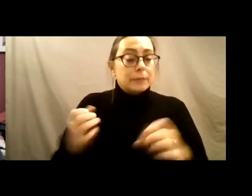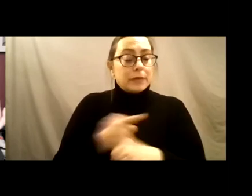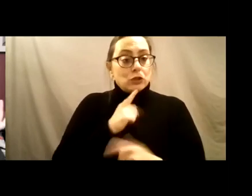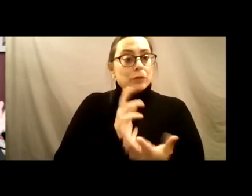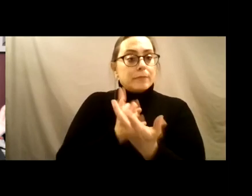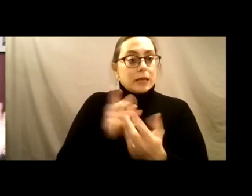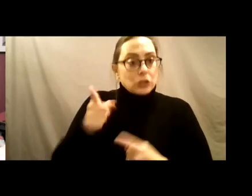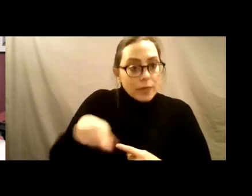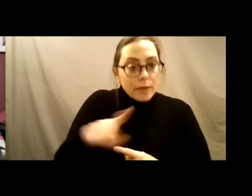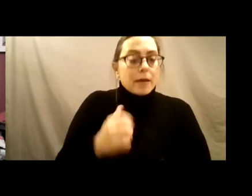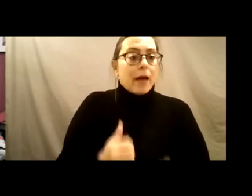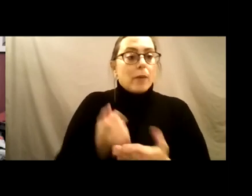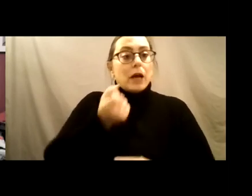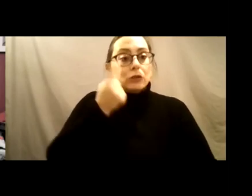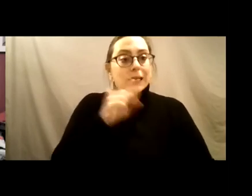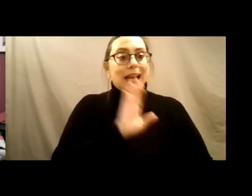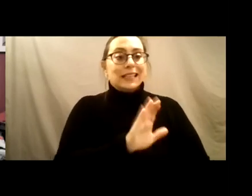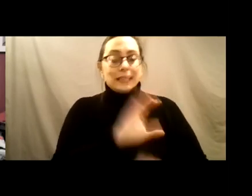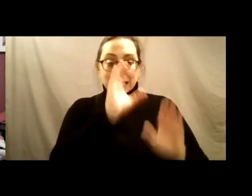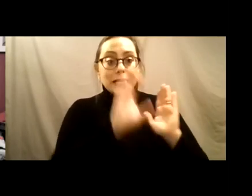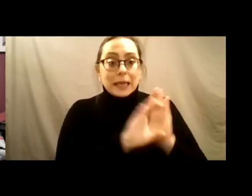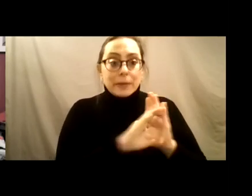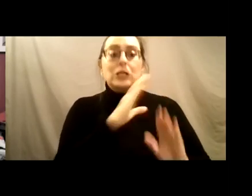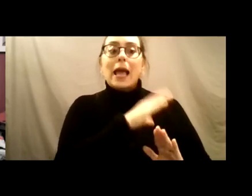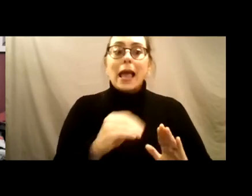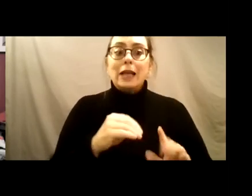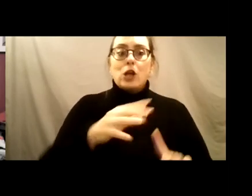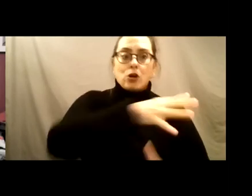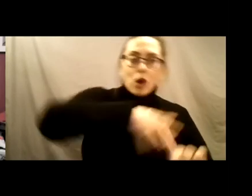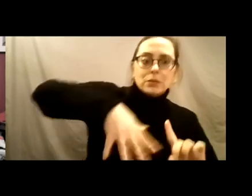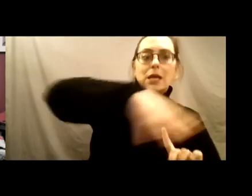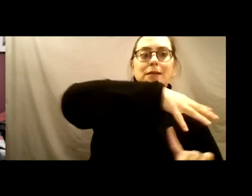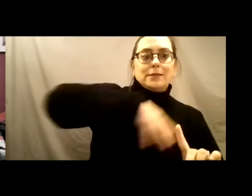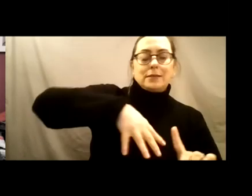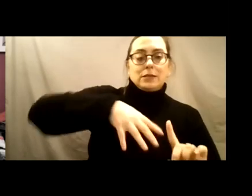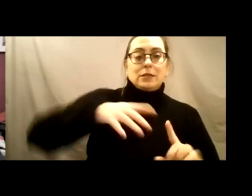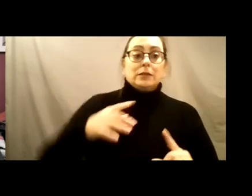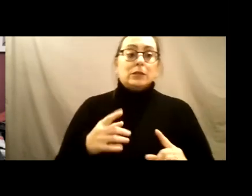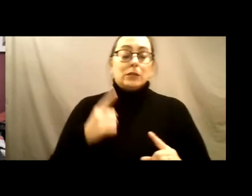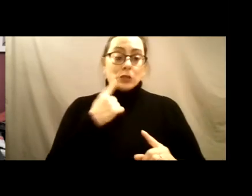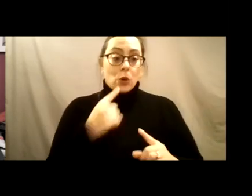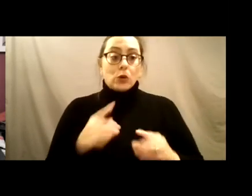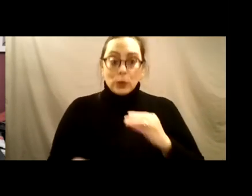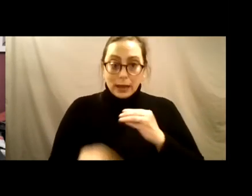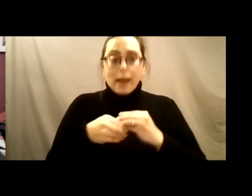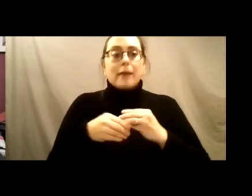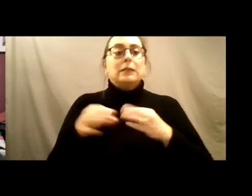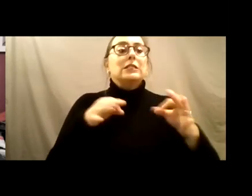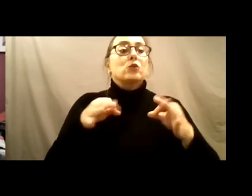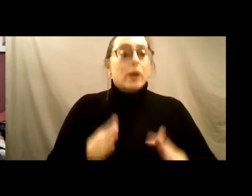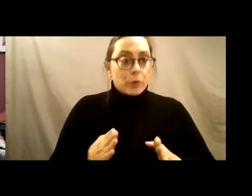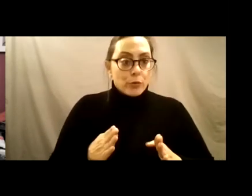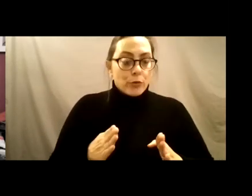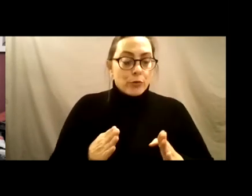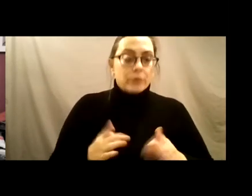to help understand the image and its context. They can additionally provide the describer, the artist, the filmmaker, an opportunity